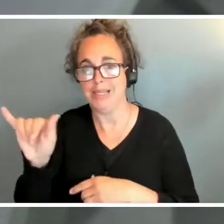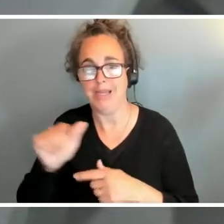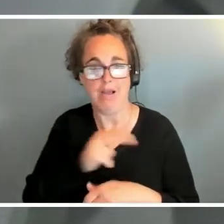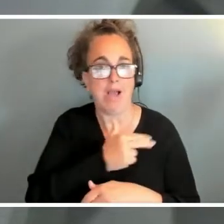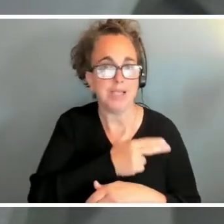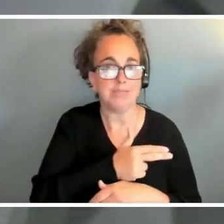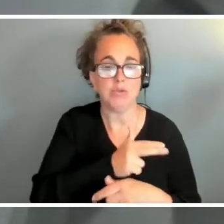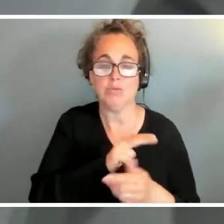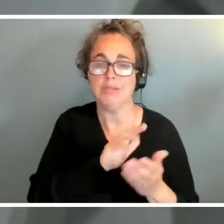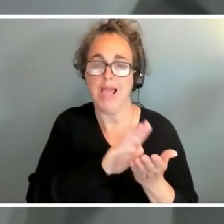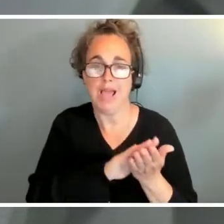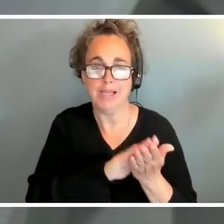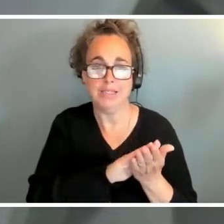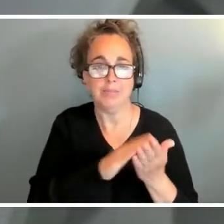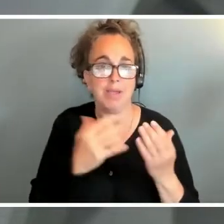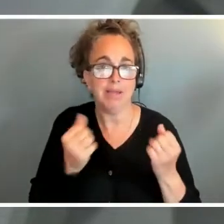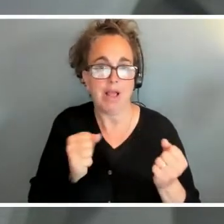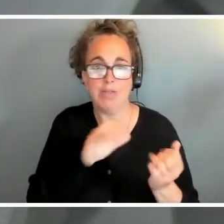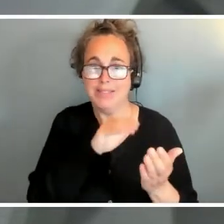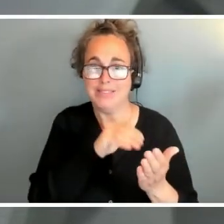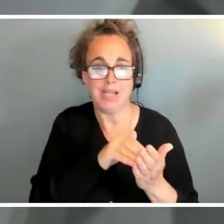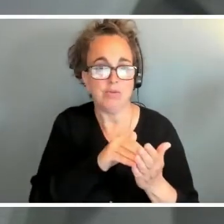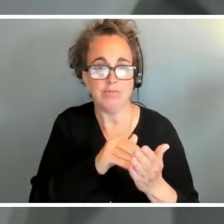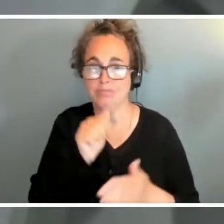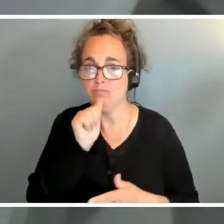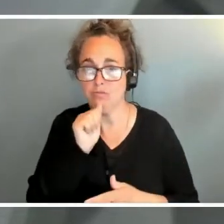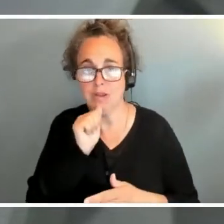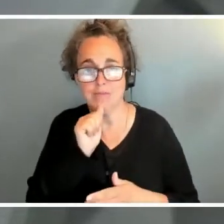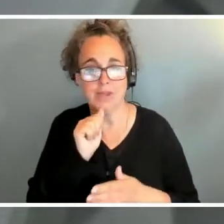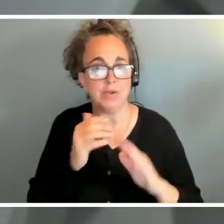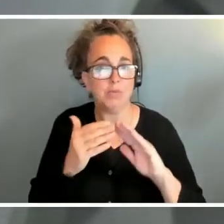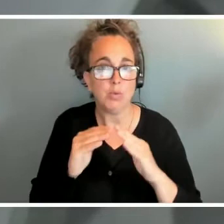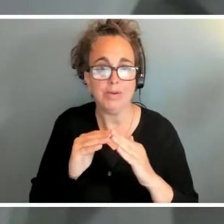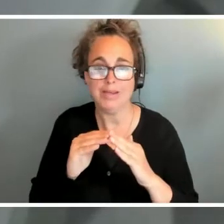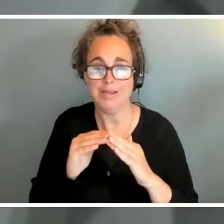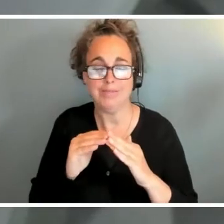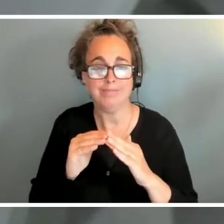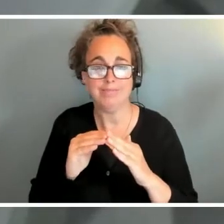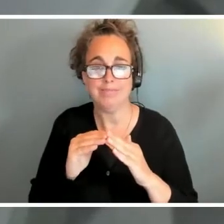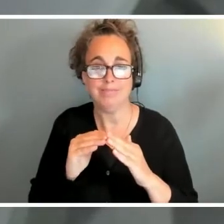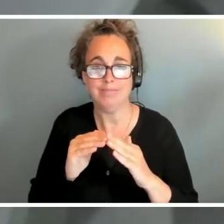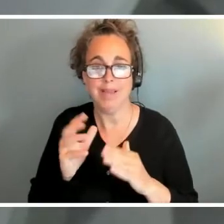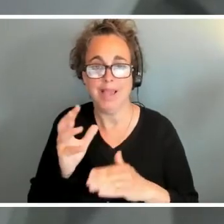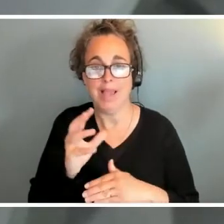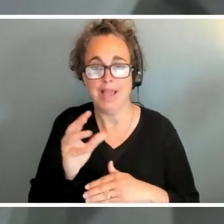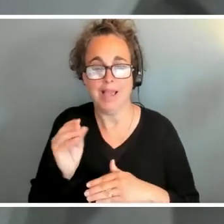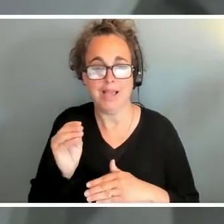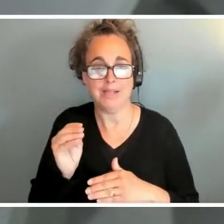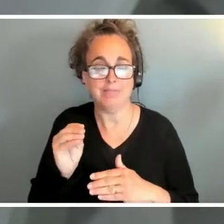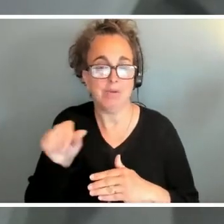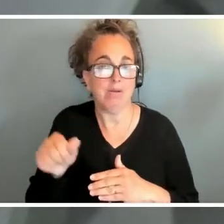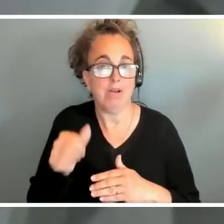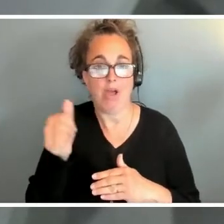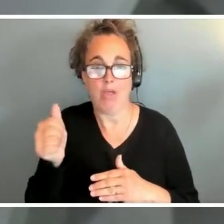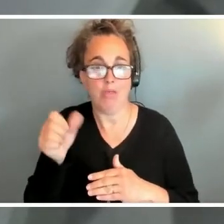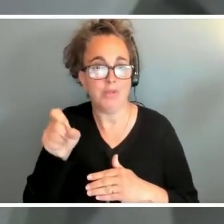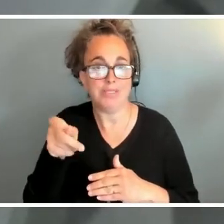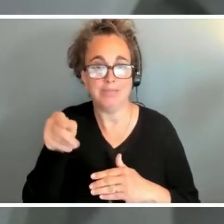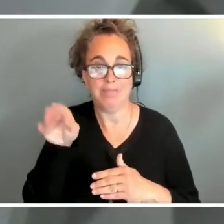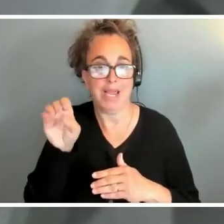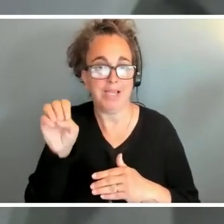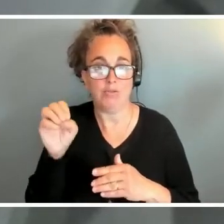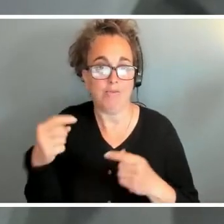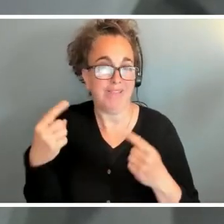health centers, in the private community settings, and in other spaces over the